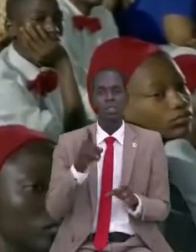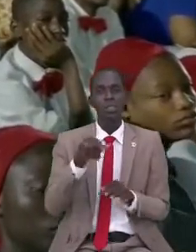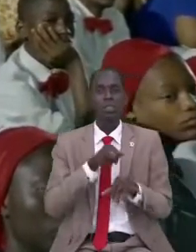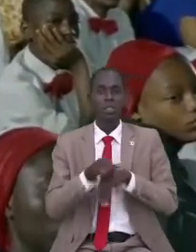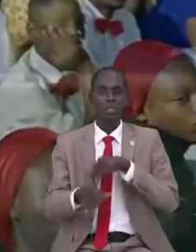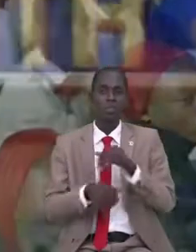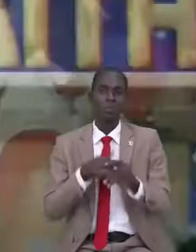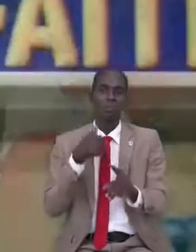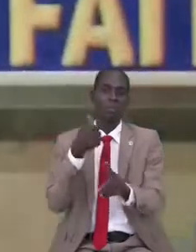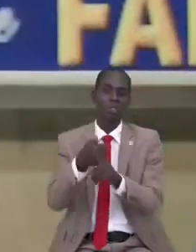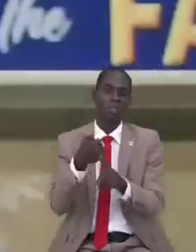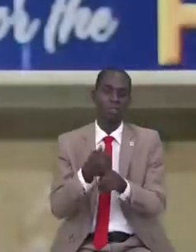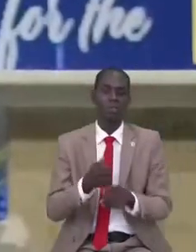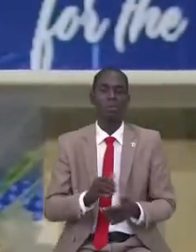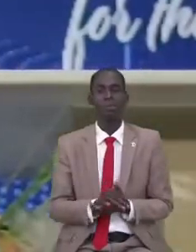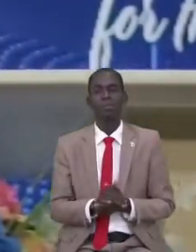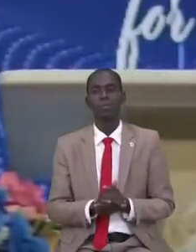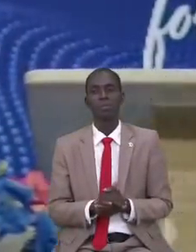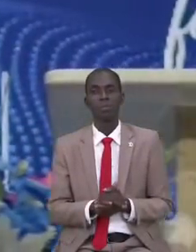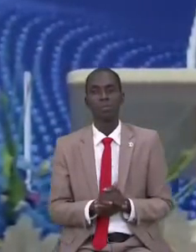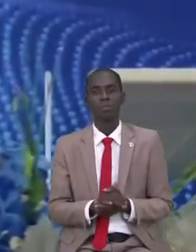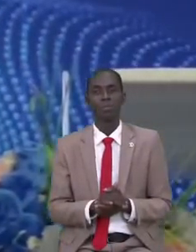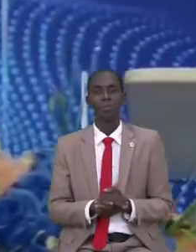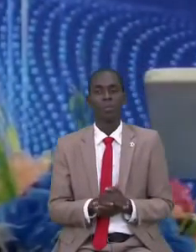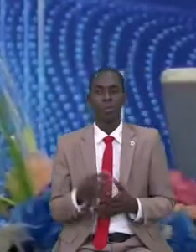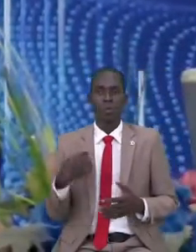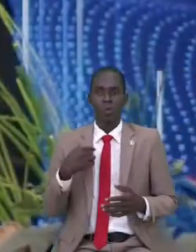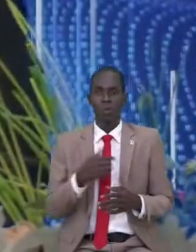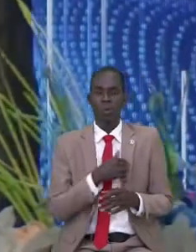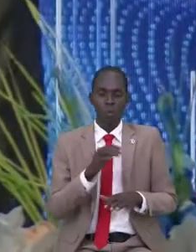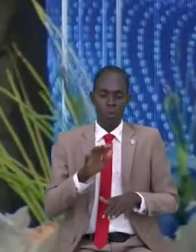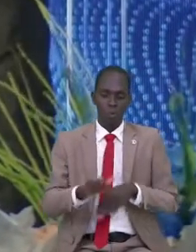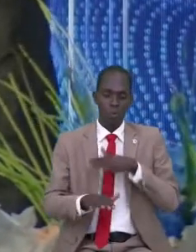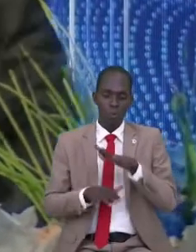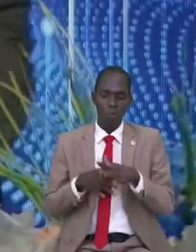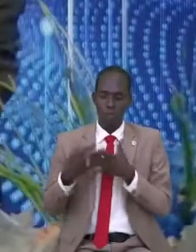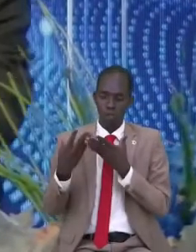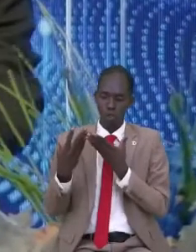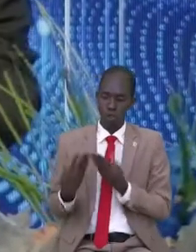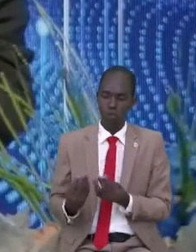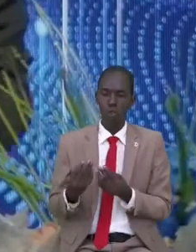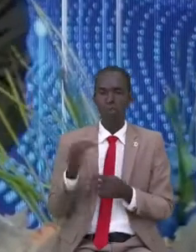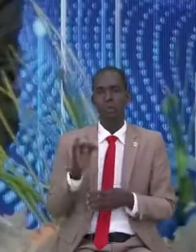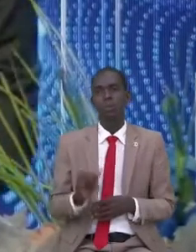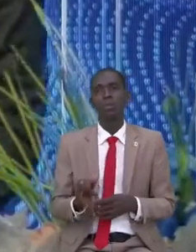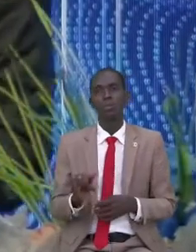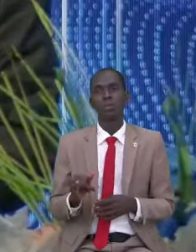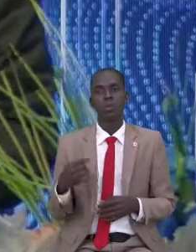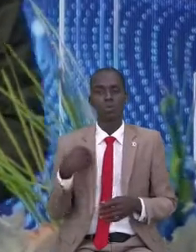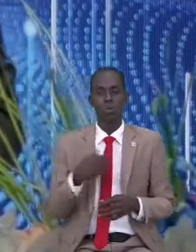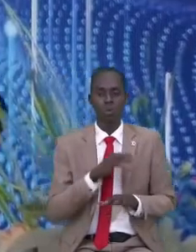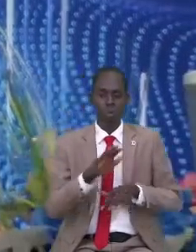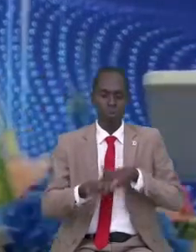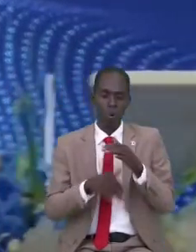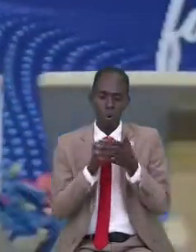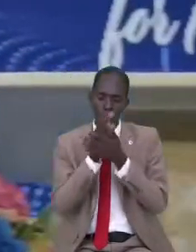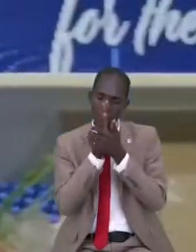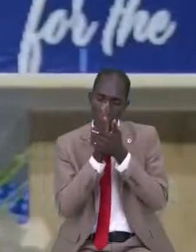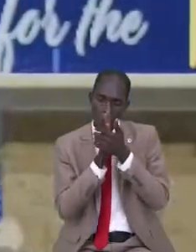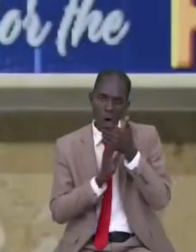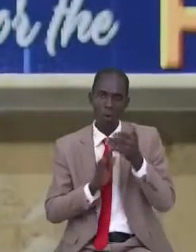deceiveth himself. We'll walk softly. We'll walk humbly. We'll